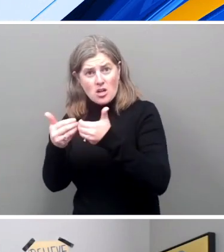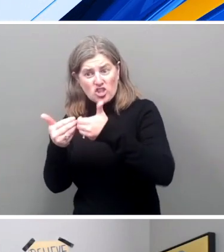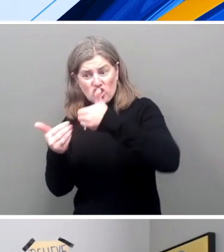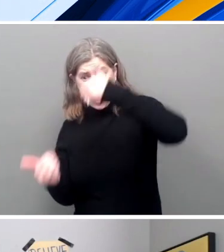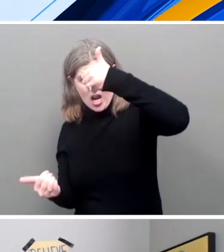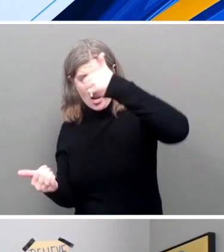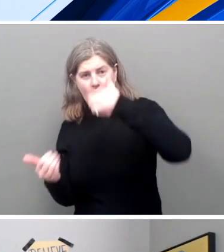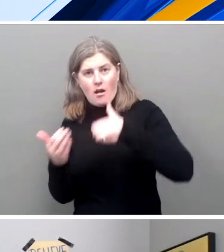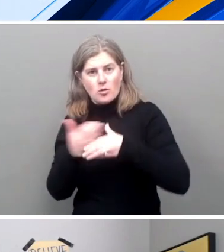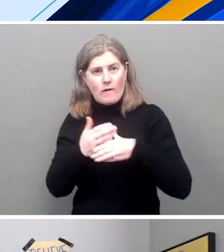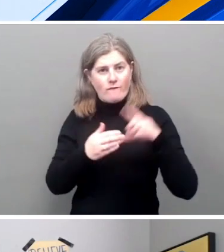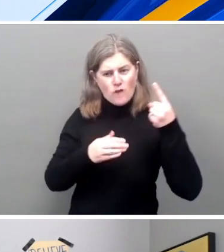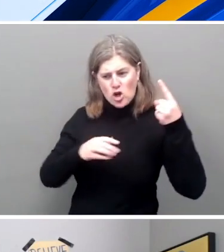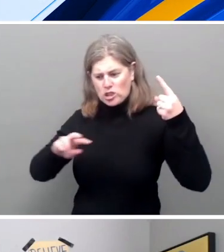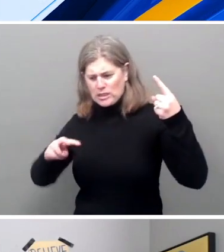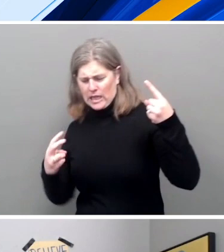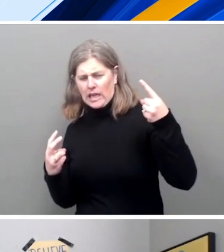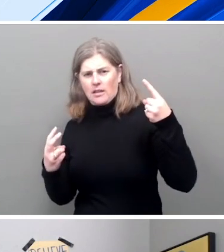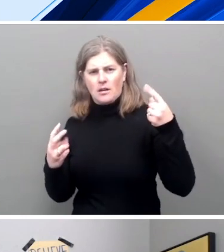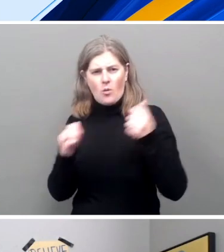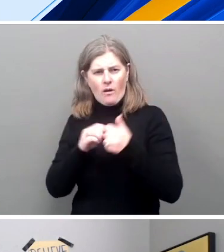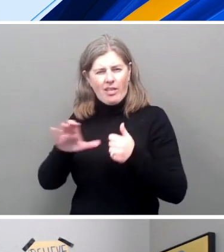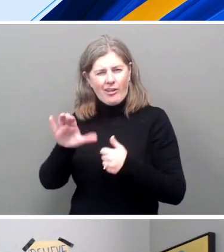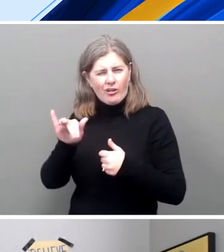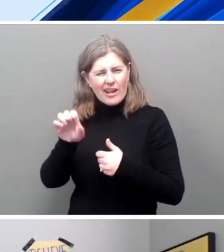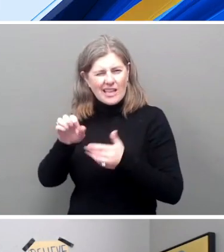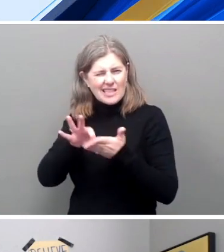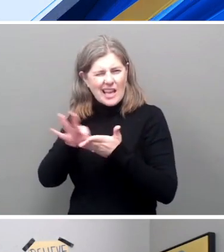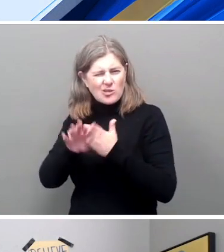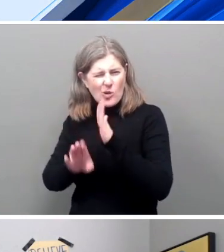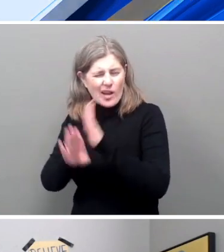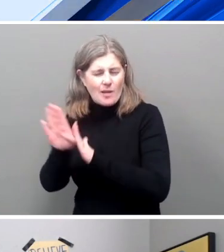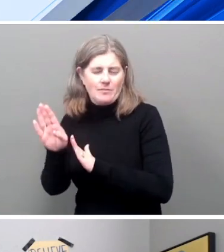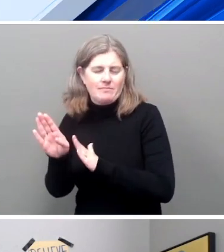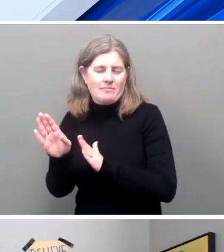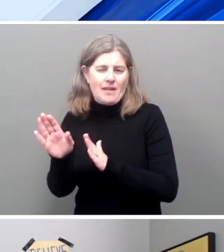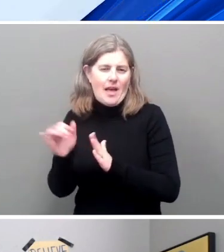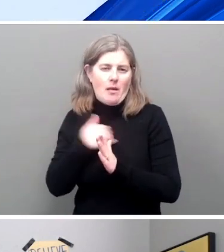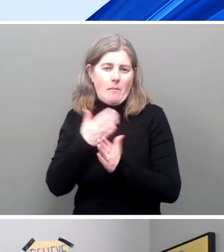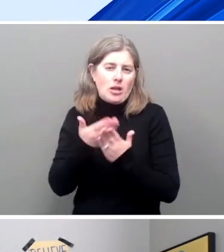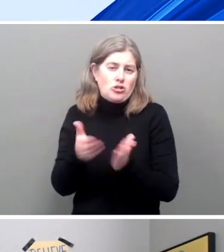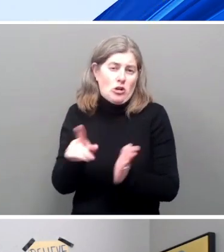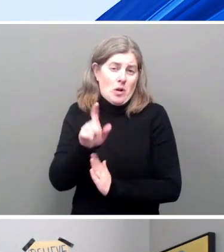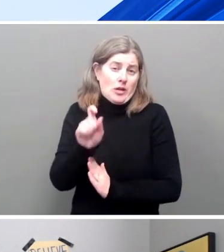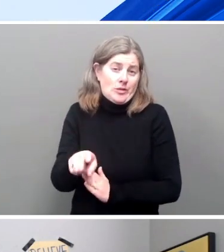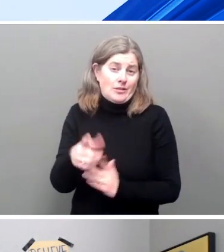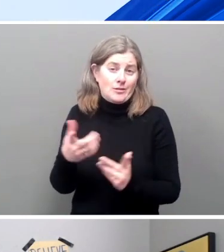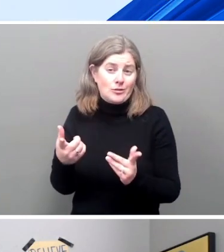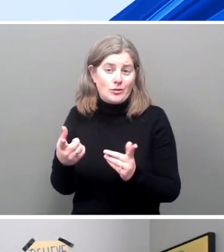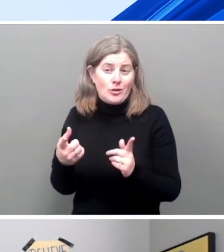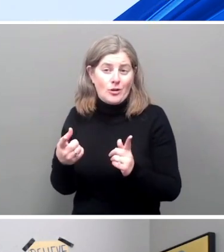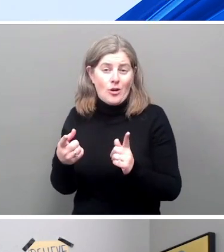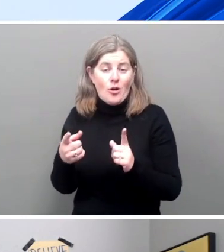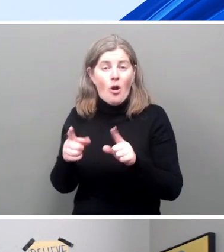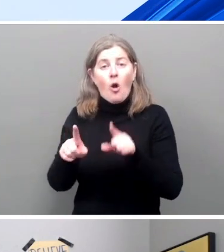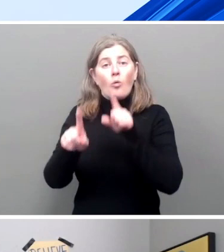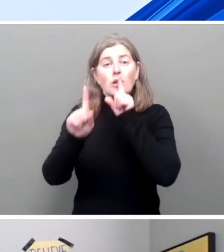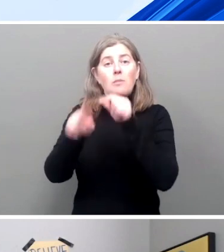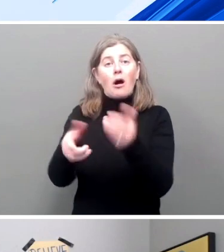and the second with case counts going up? And then I guess my just general question was, respond to this thing that I have